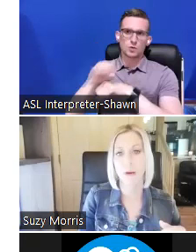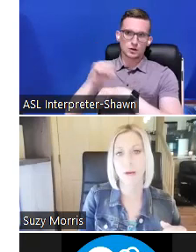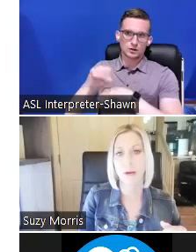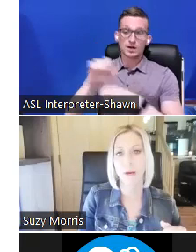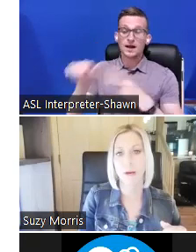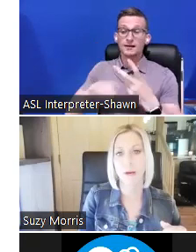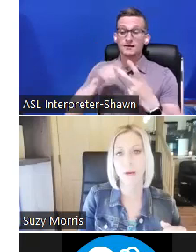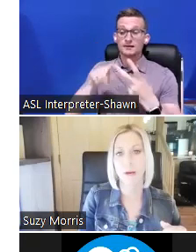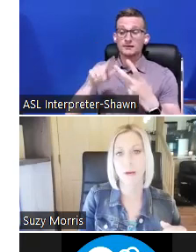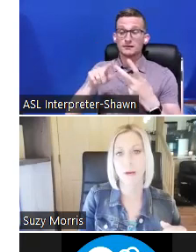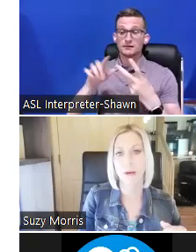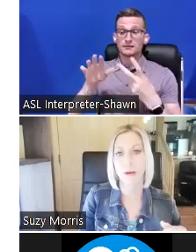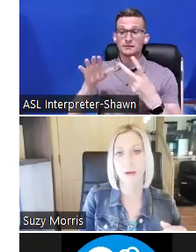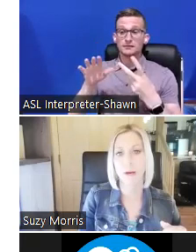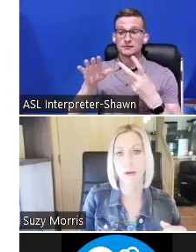to